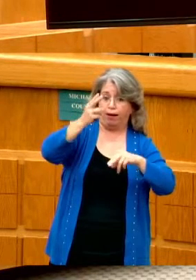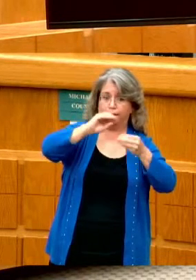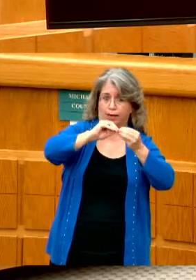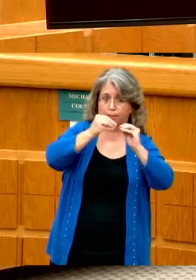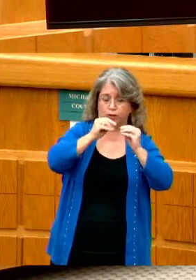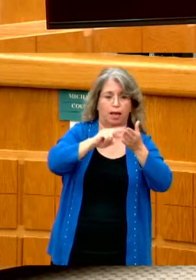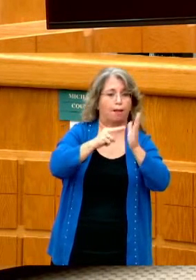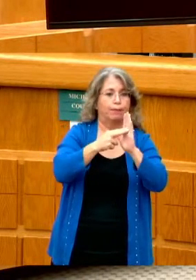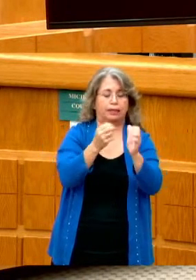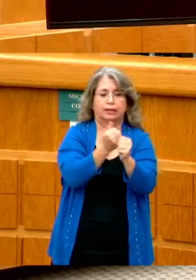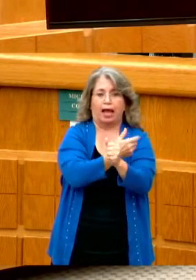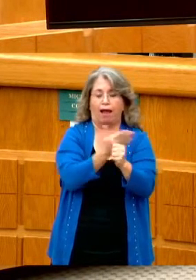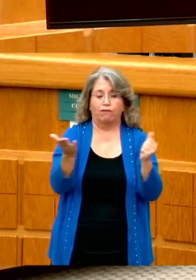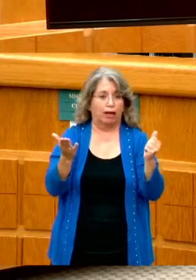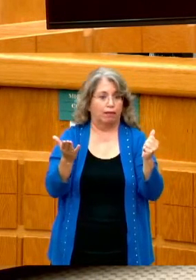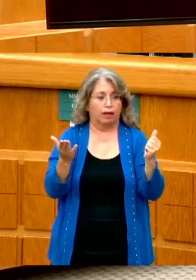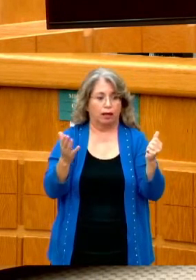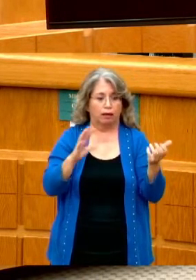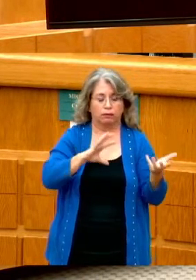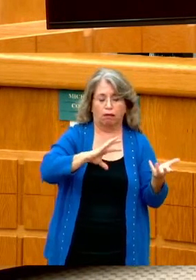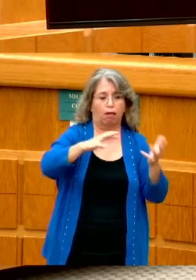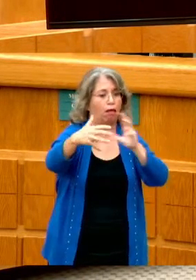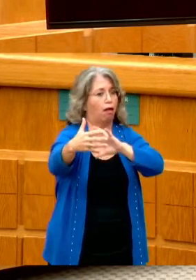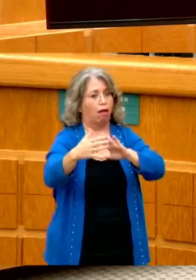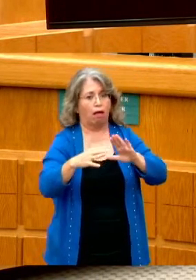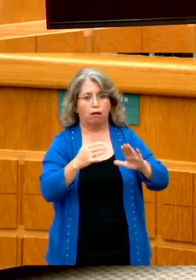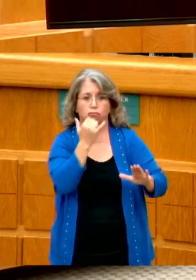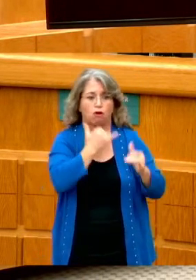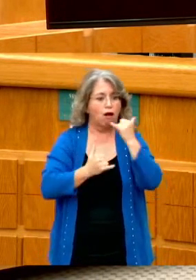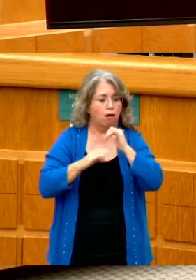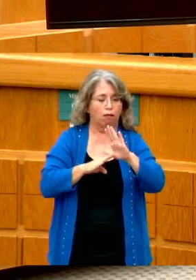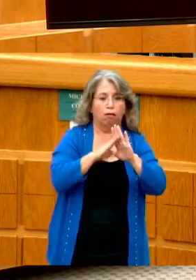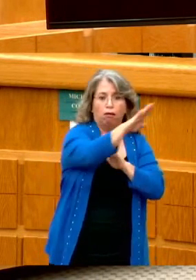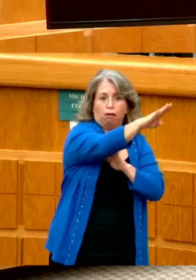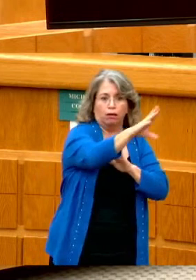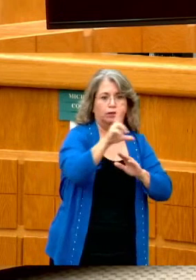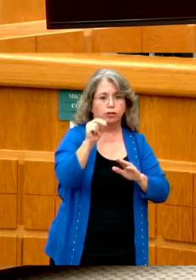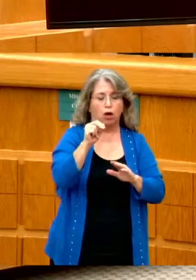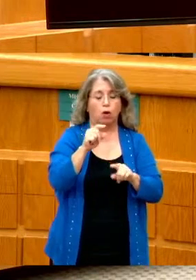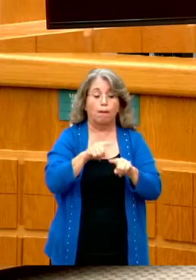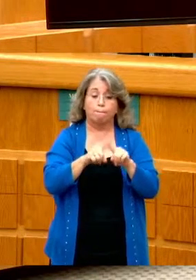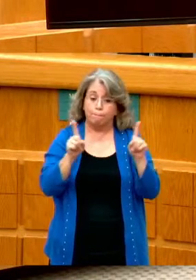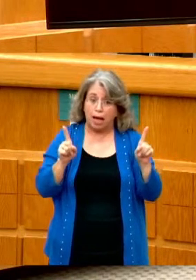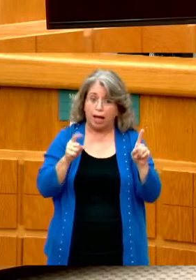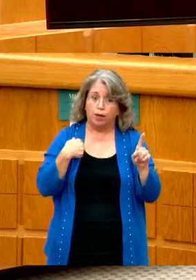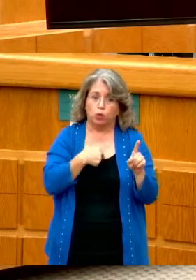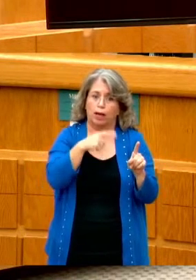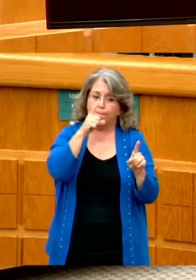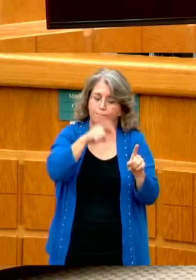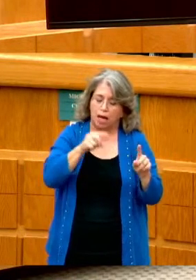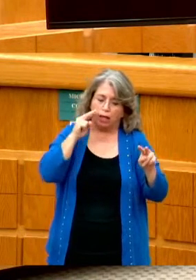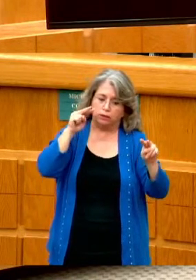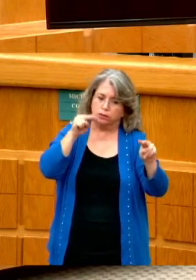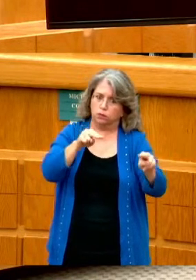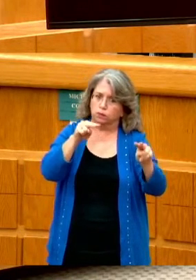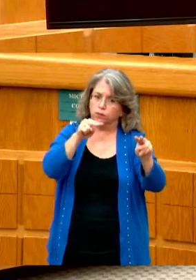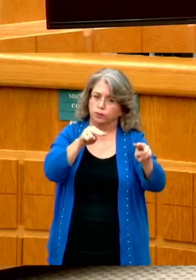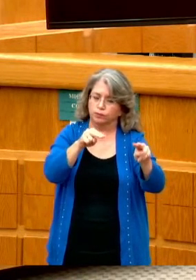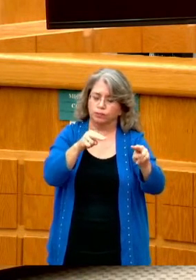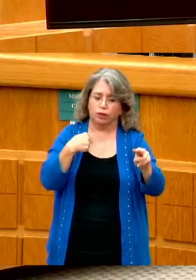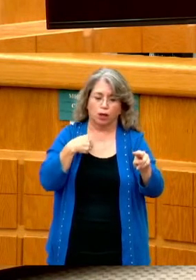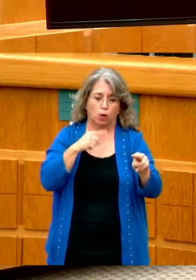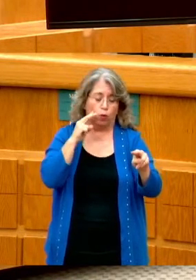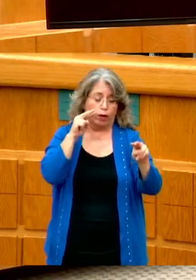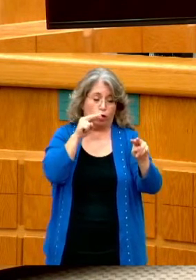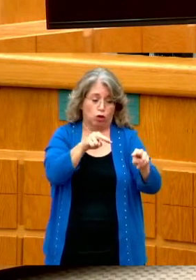it's an urgent warning to us all. The data doesn't lie. And so while we watch the trends, we're looking at hospital